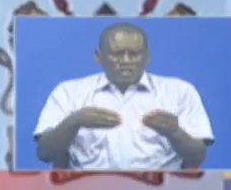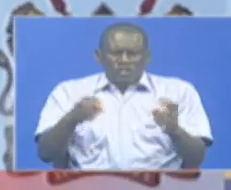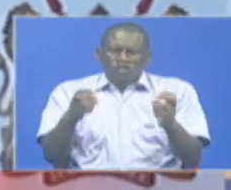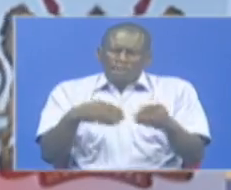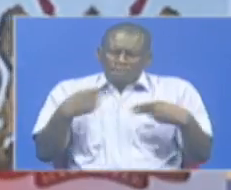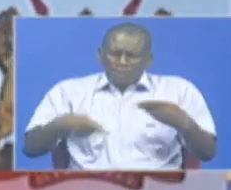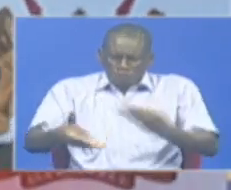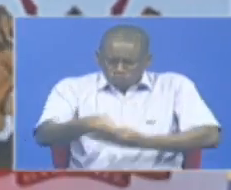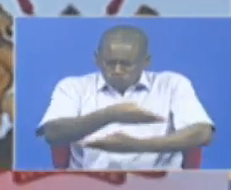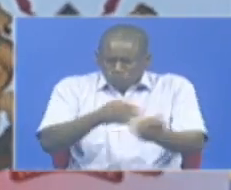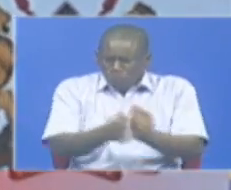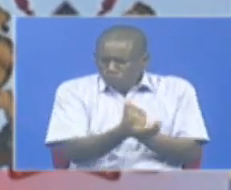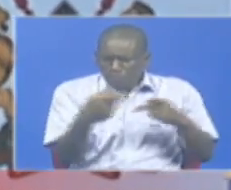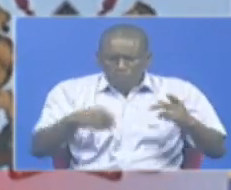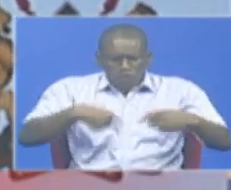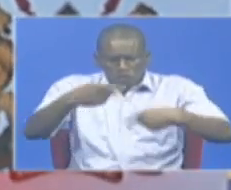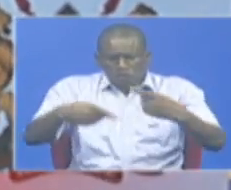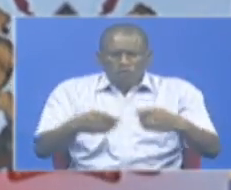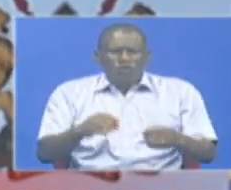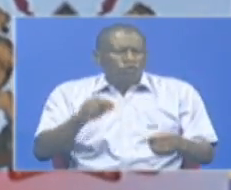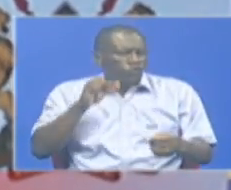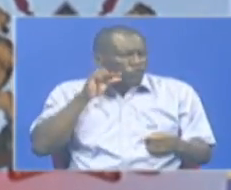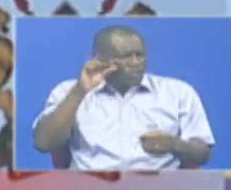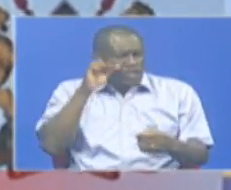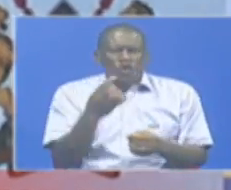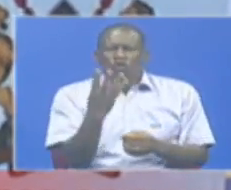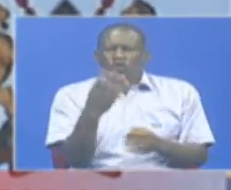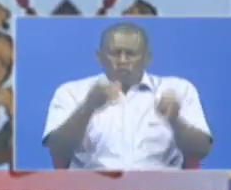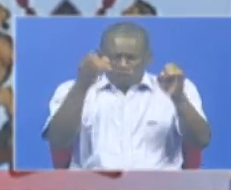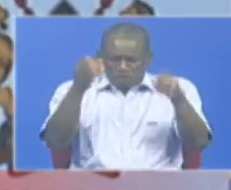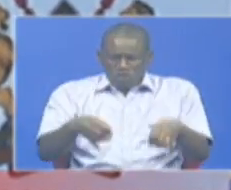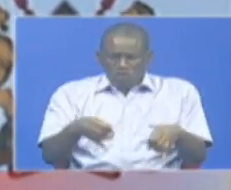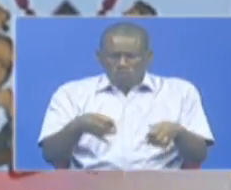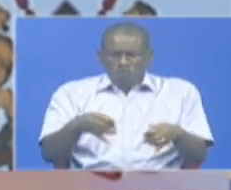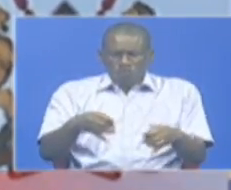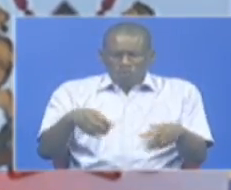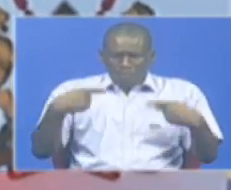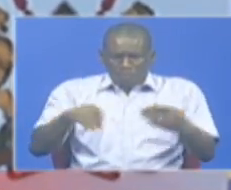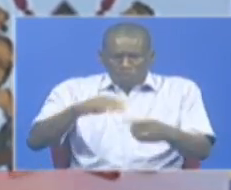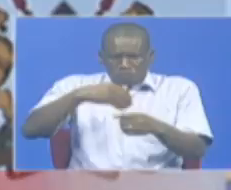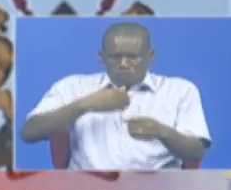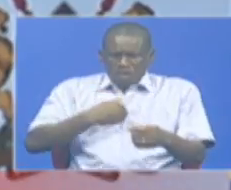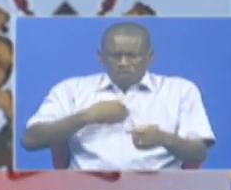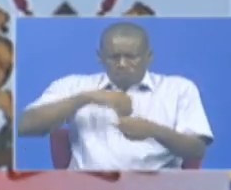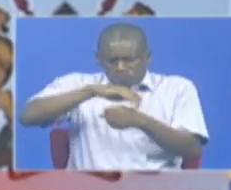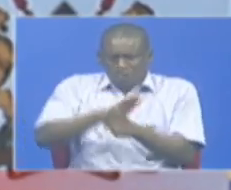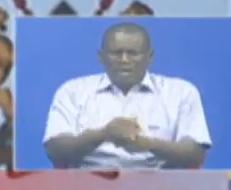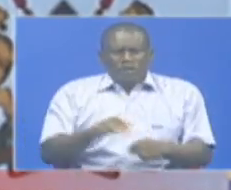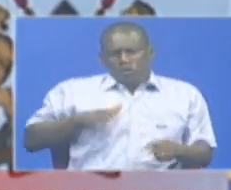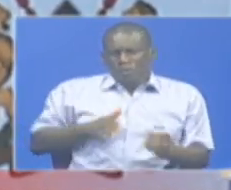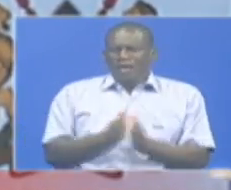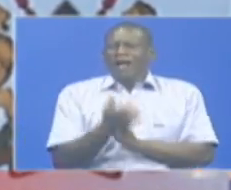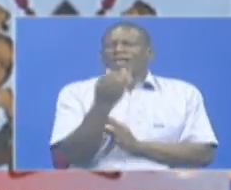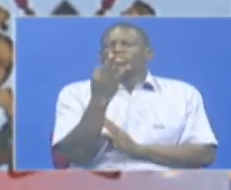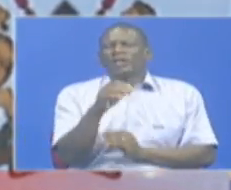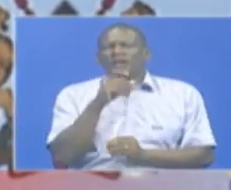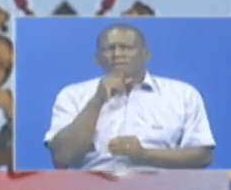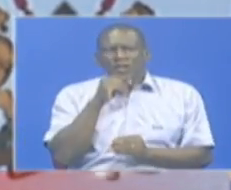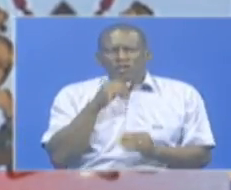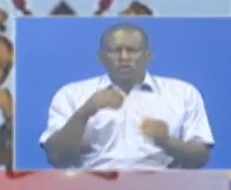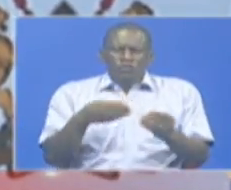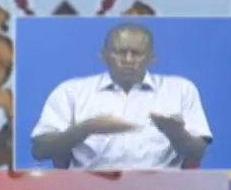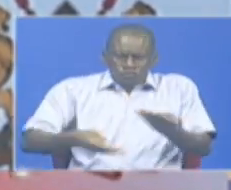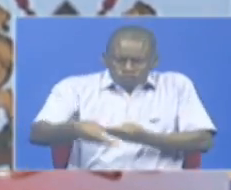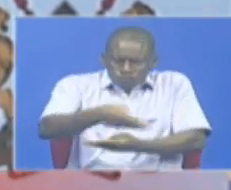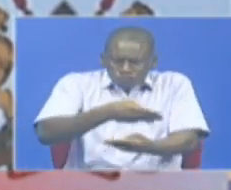ongoing. In terms of gender, 4 of the new cases are female, while 3 are male. With regard to contact tracing, a